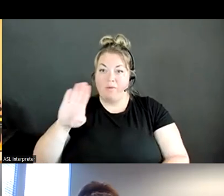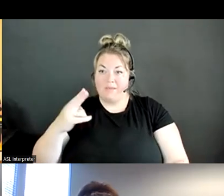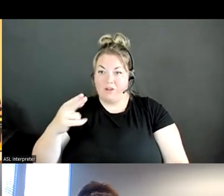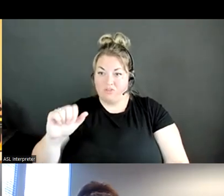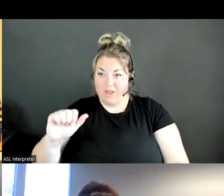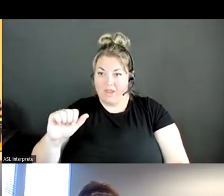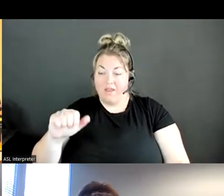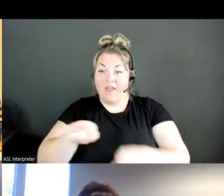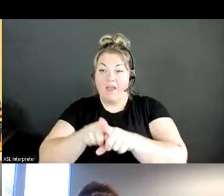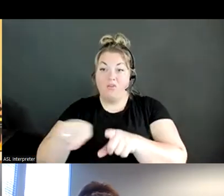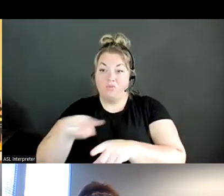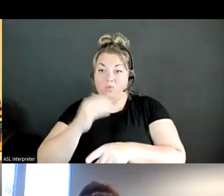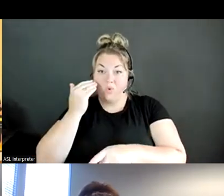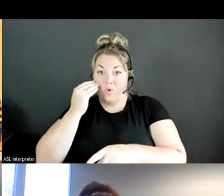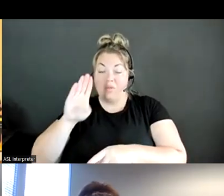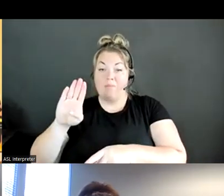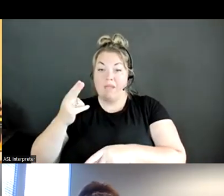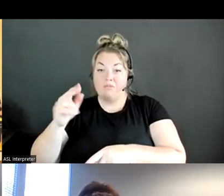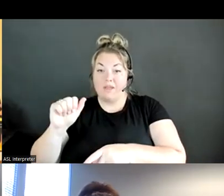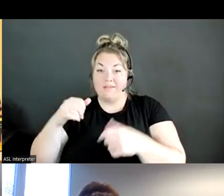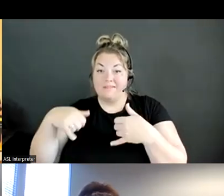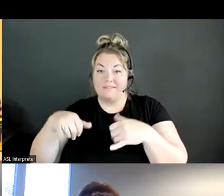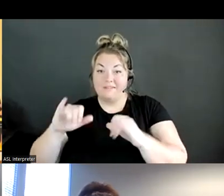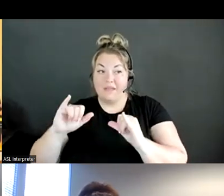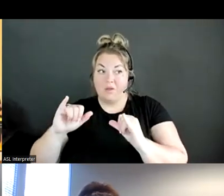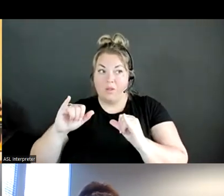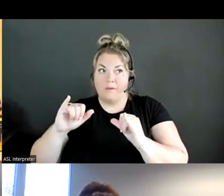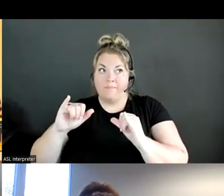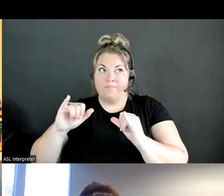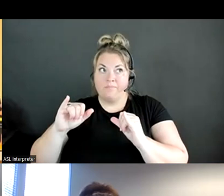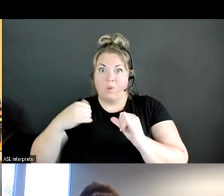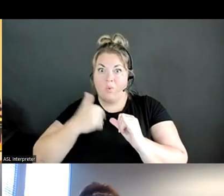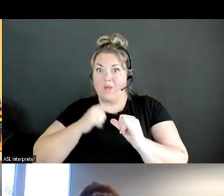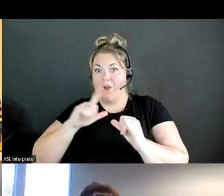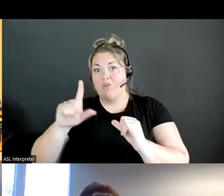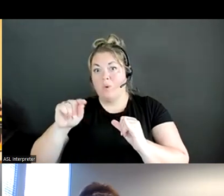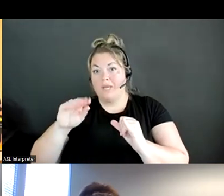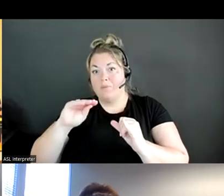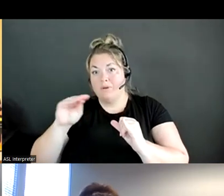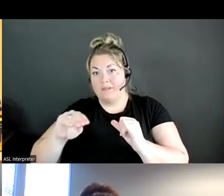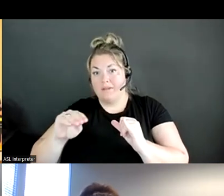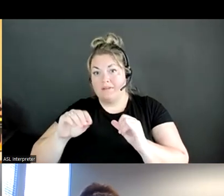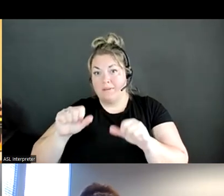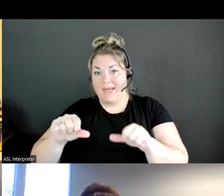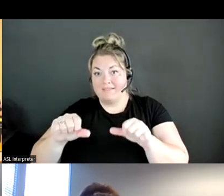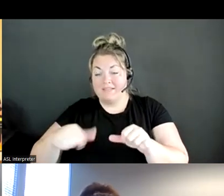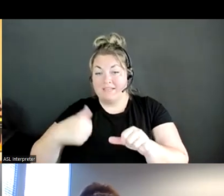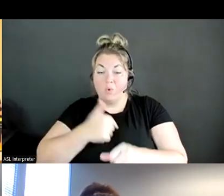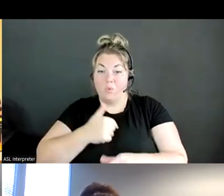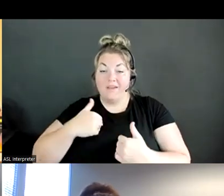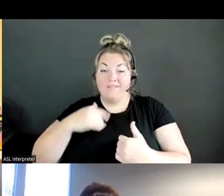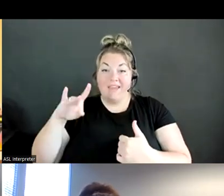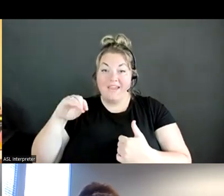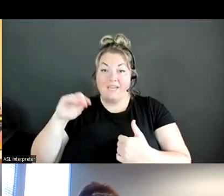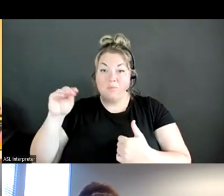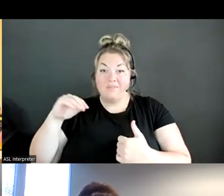know, the BHA is still in the place where we are at 20% capacity, right? We have 80% of our staff that have